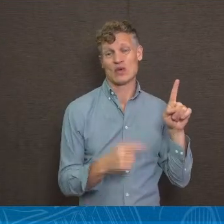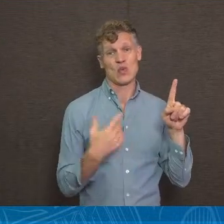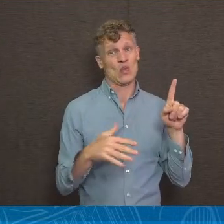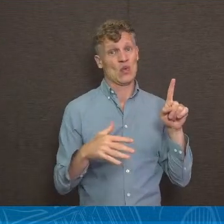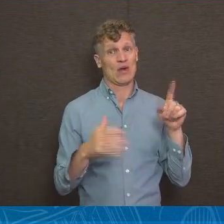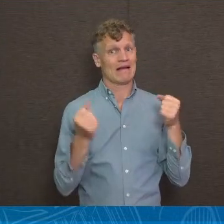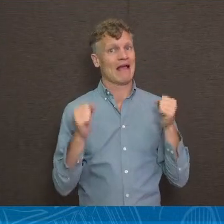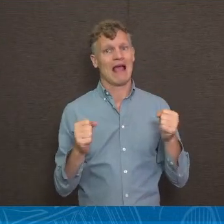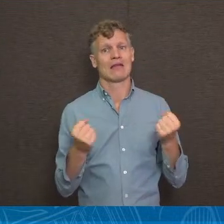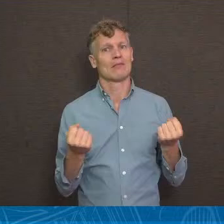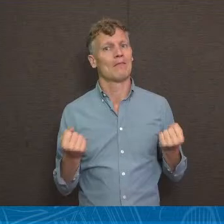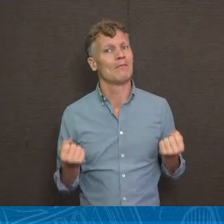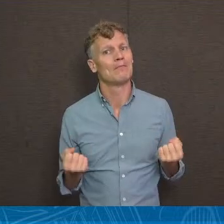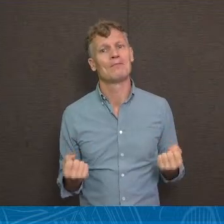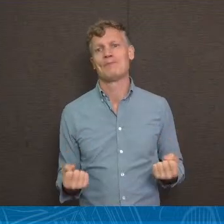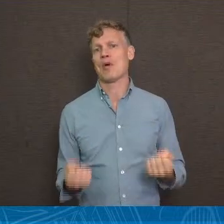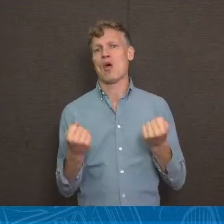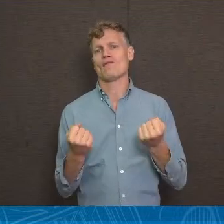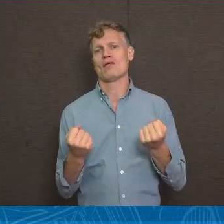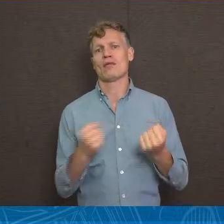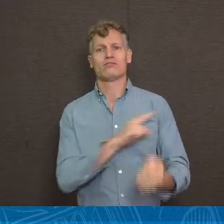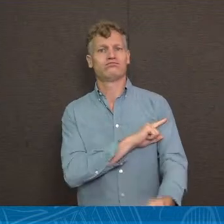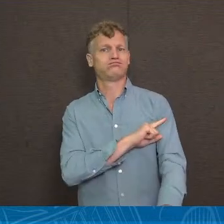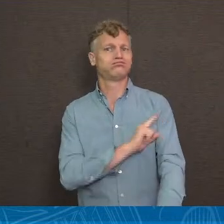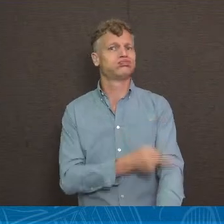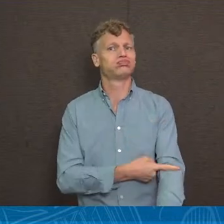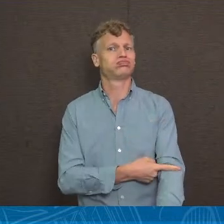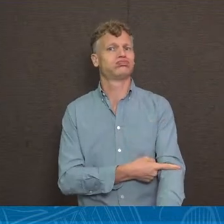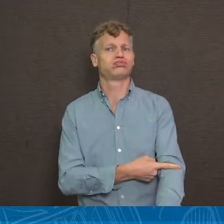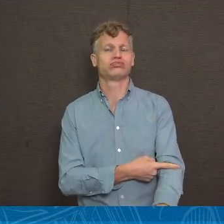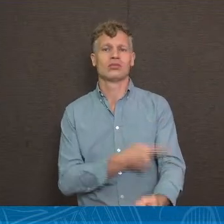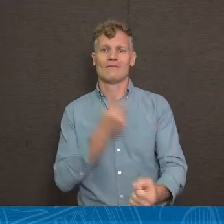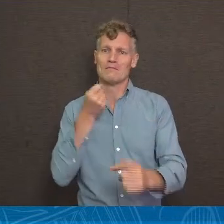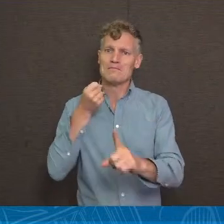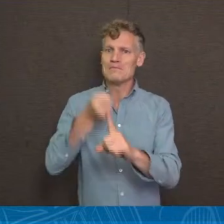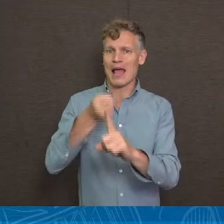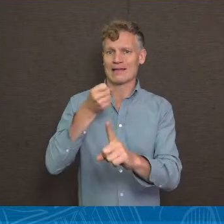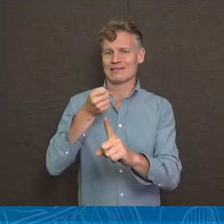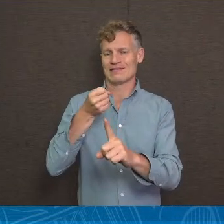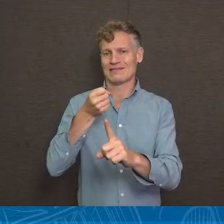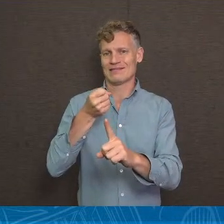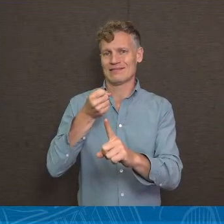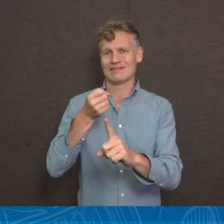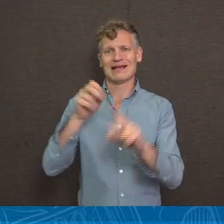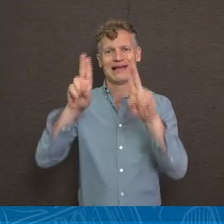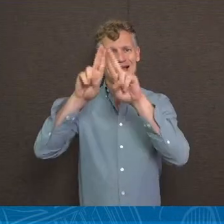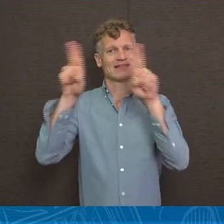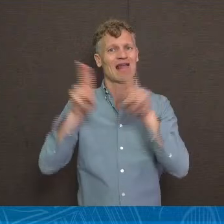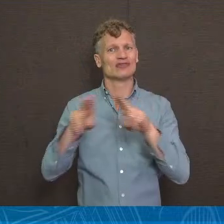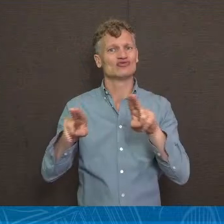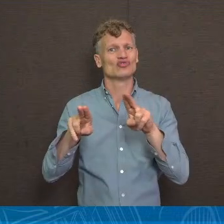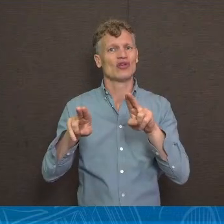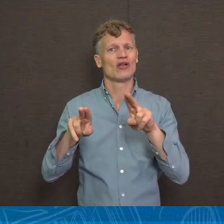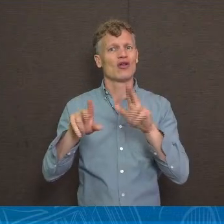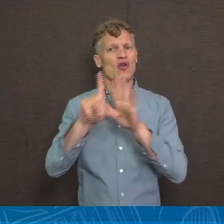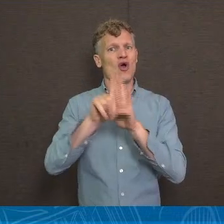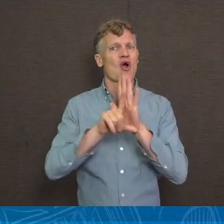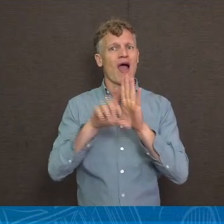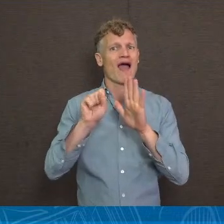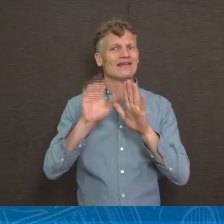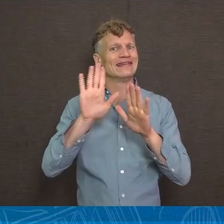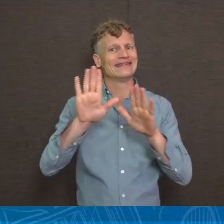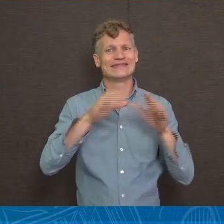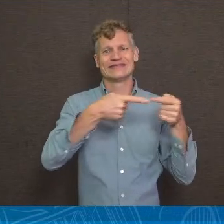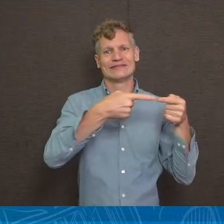so powerful in terms of addressing the fragmentation of international law. Thank you. Thank you